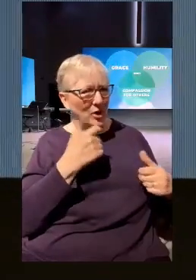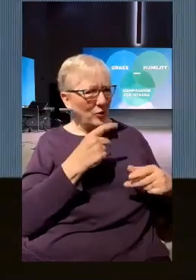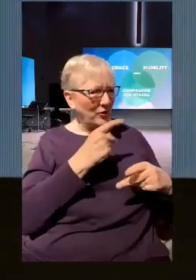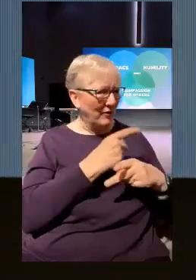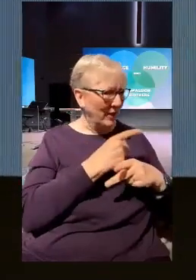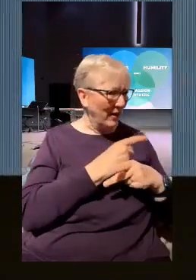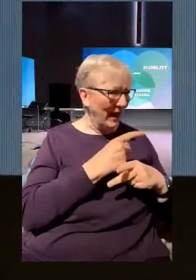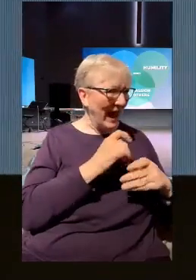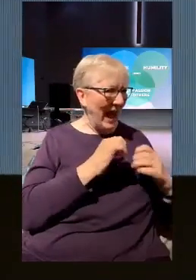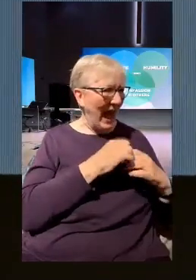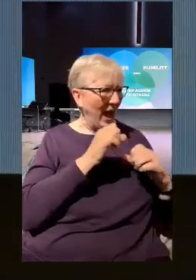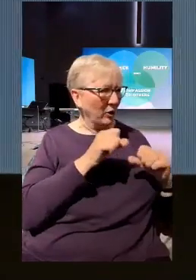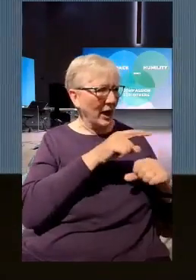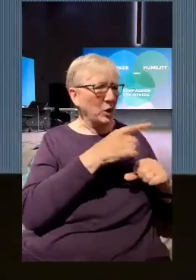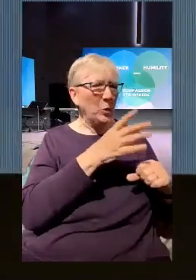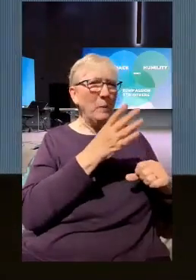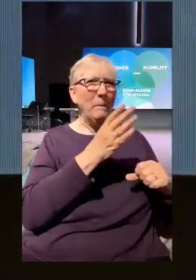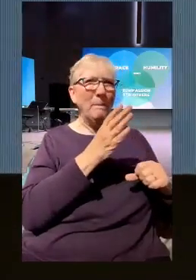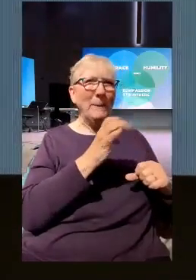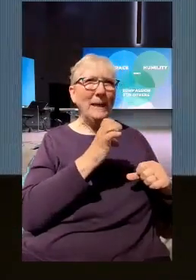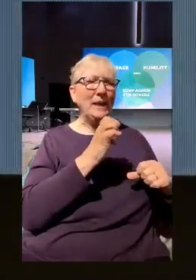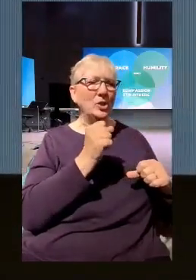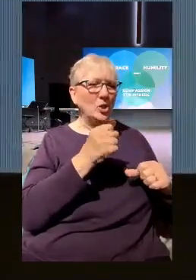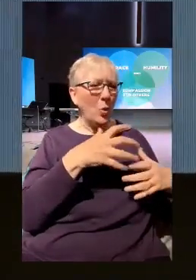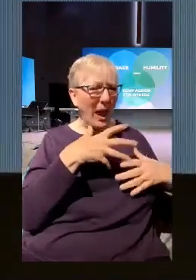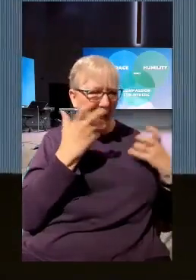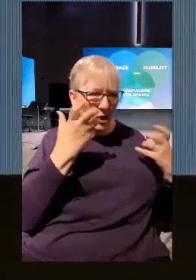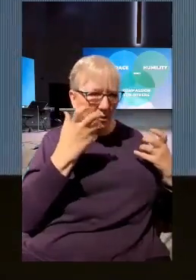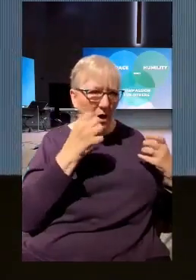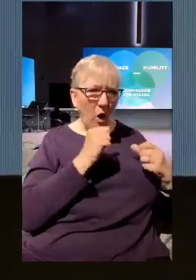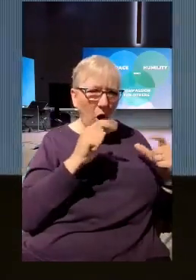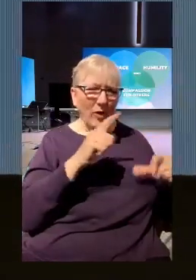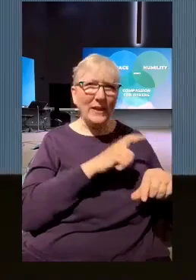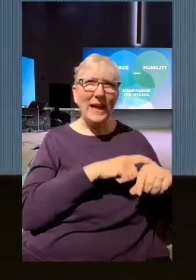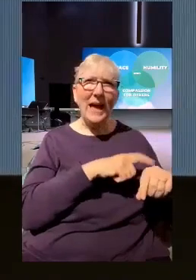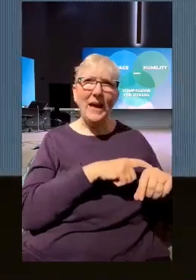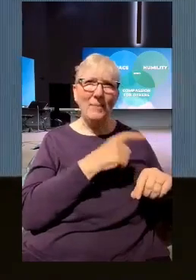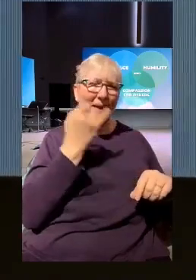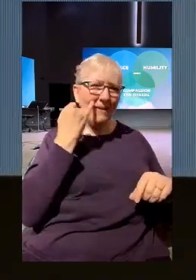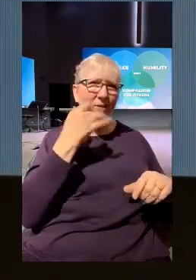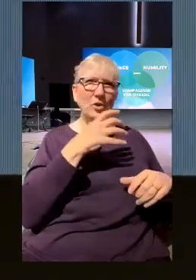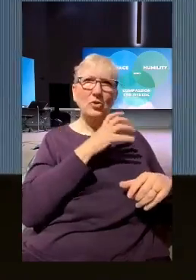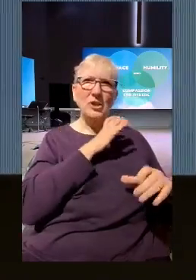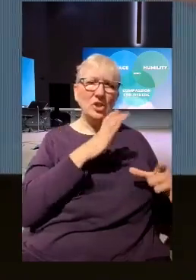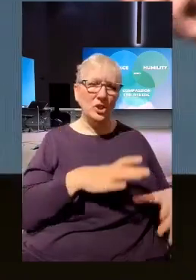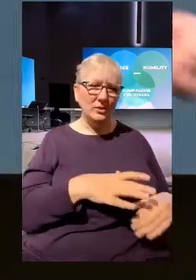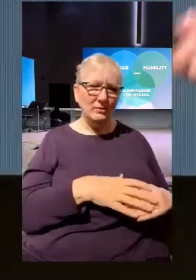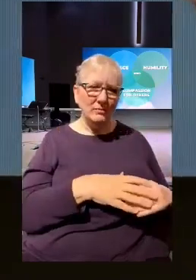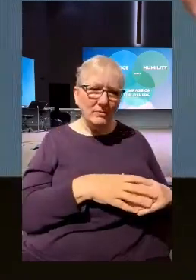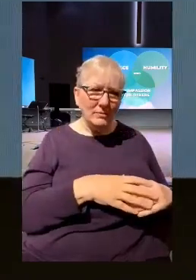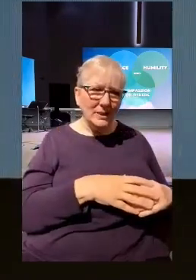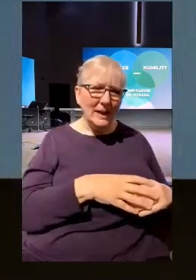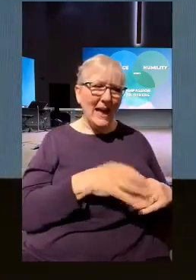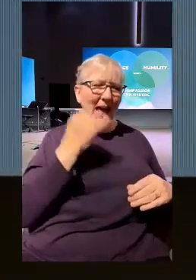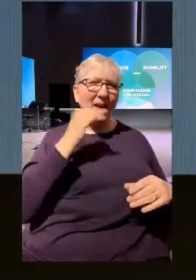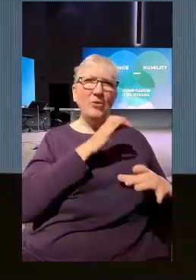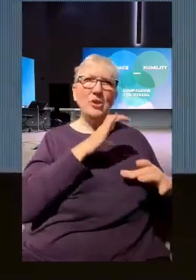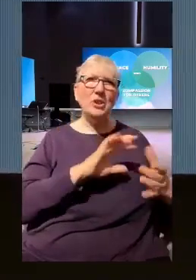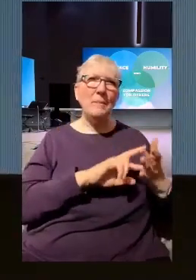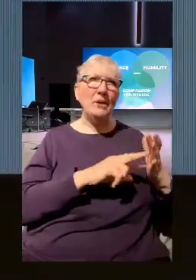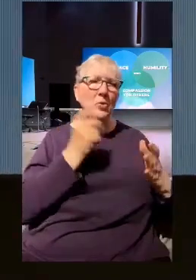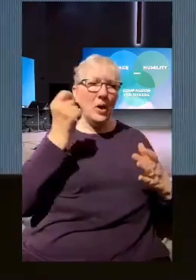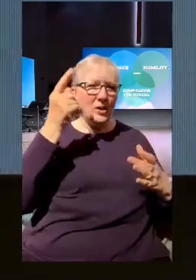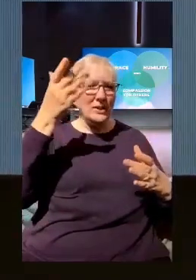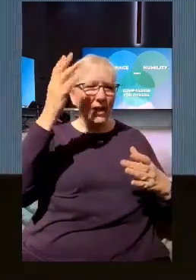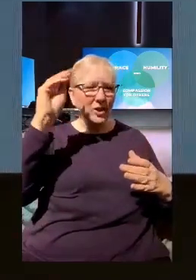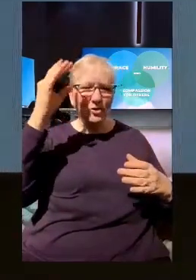so angry all the time and be a Christian? Because being a Christian comes with understanding God's grace. Like, I couldn't understand